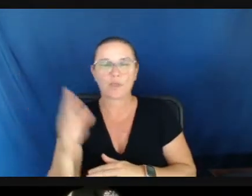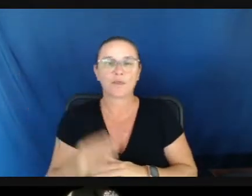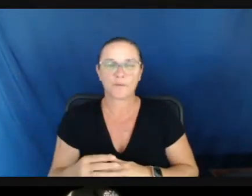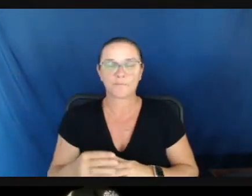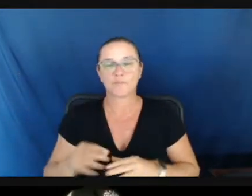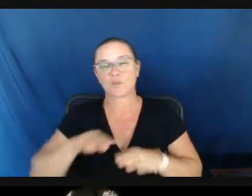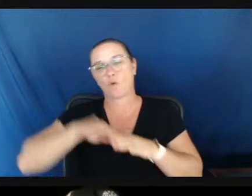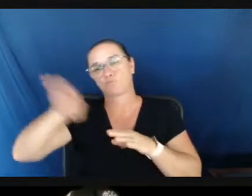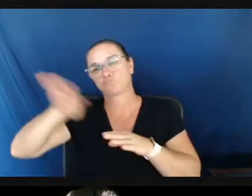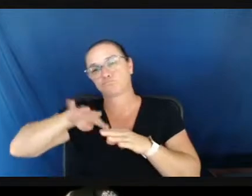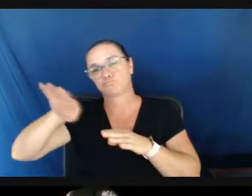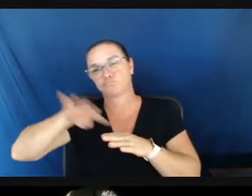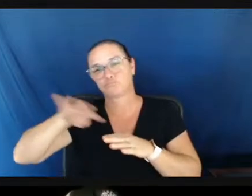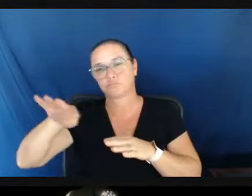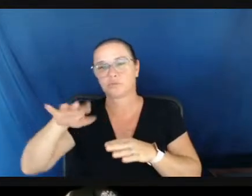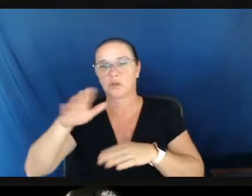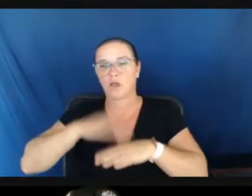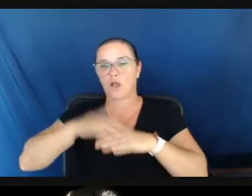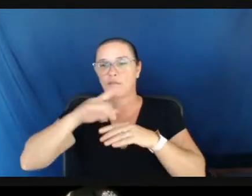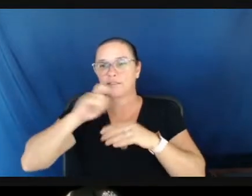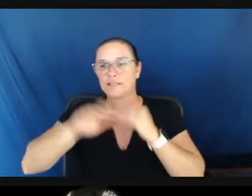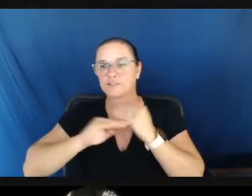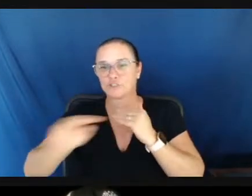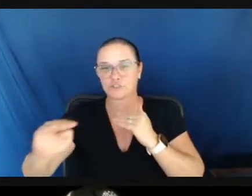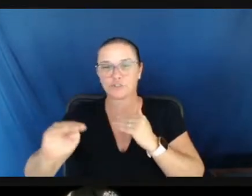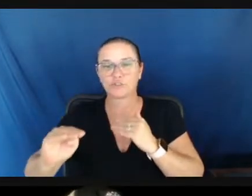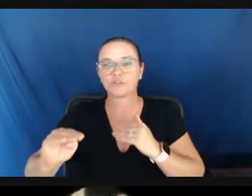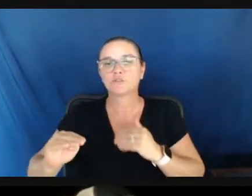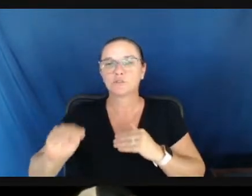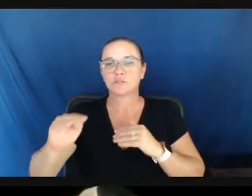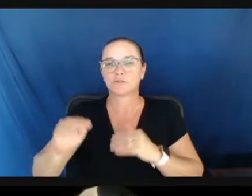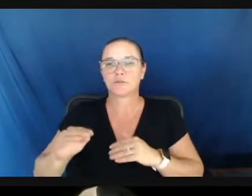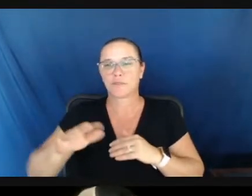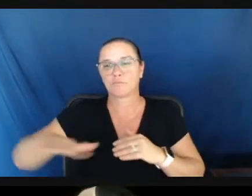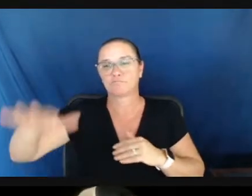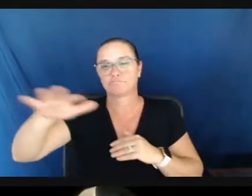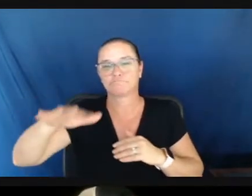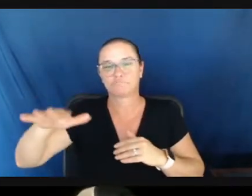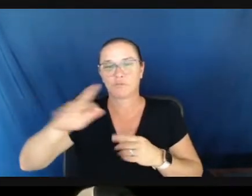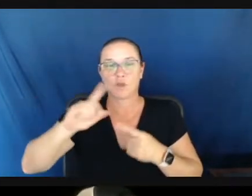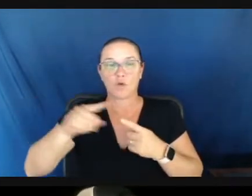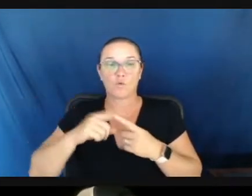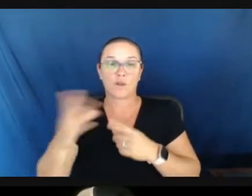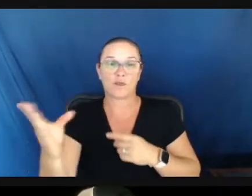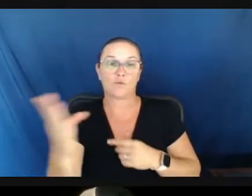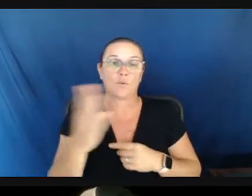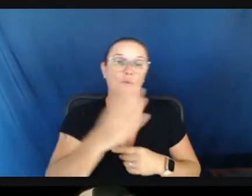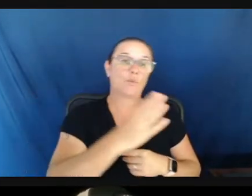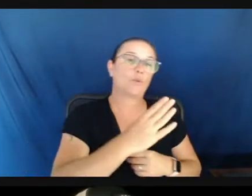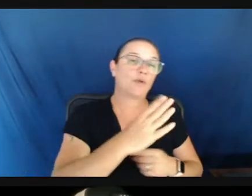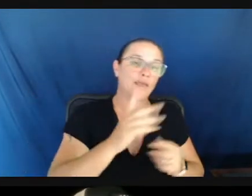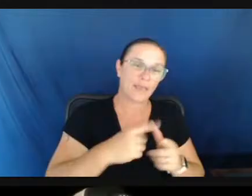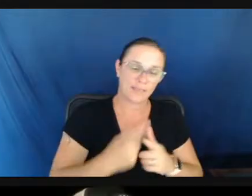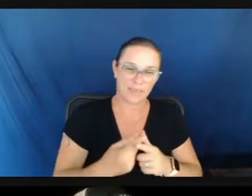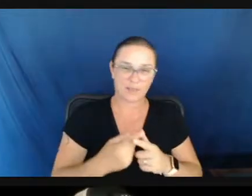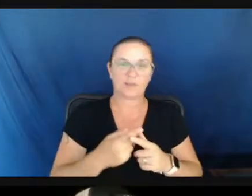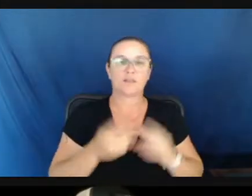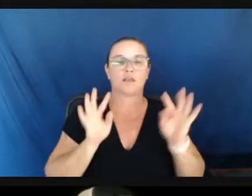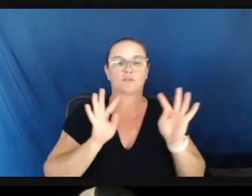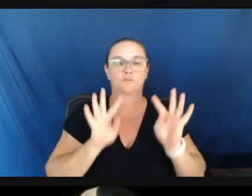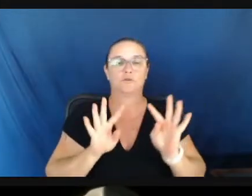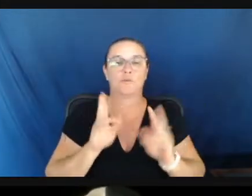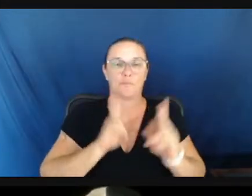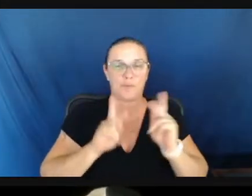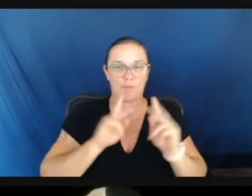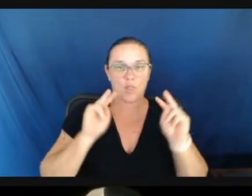Desert, over the Kamakaya Hills in the background there. And when it blows more in that direction is when it's going towards overlooks and towards people,